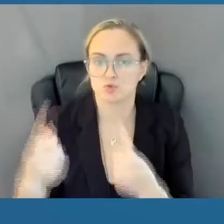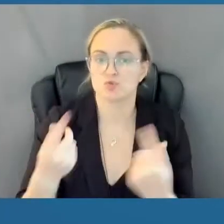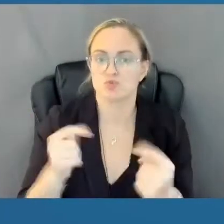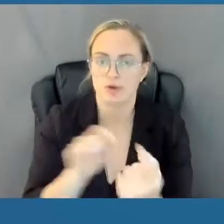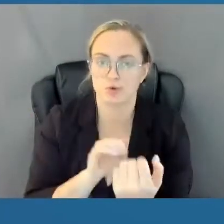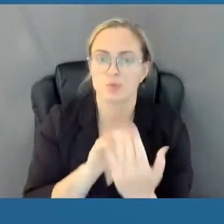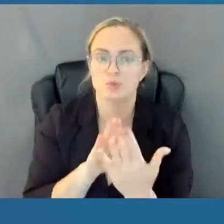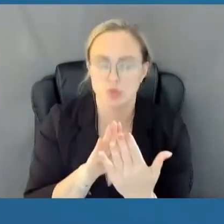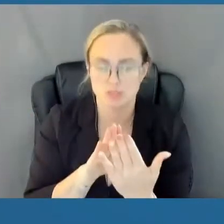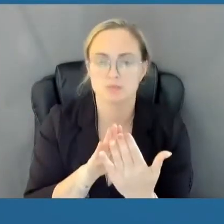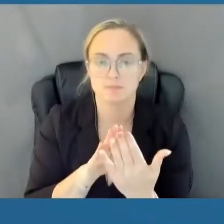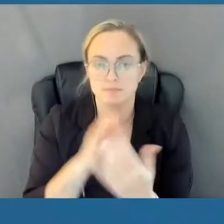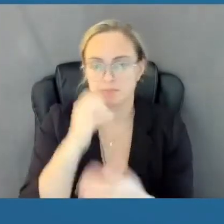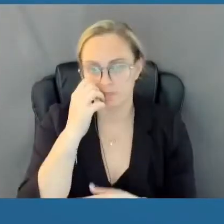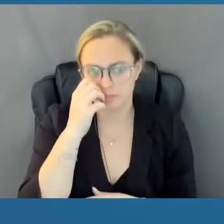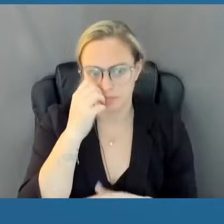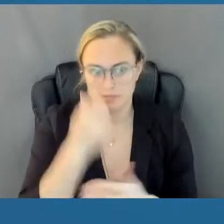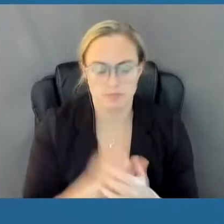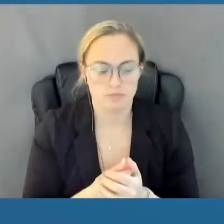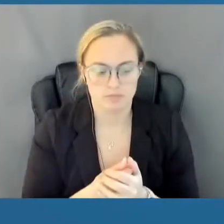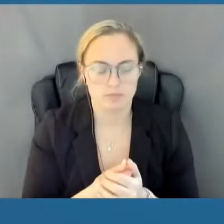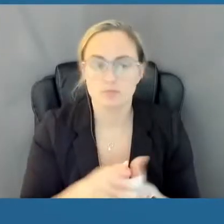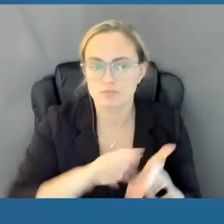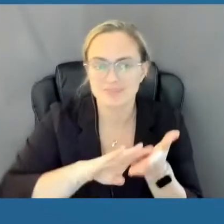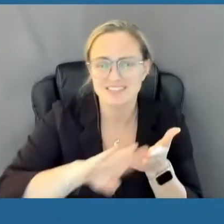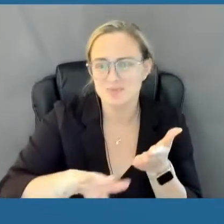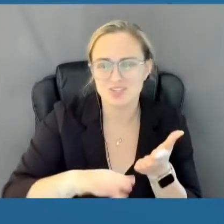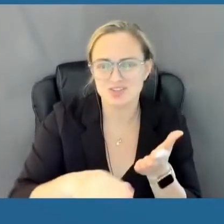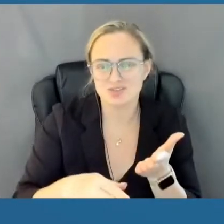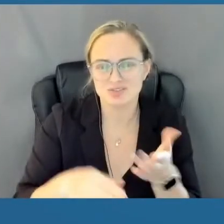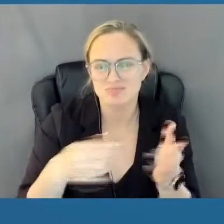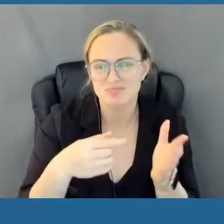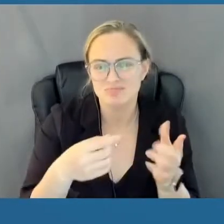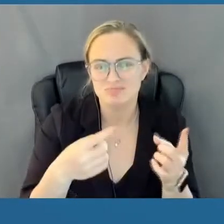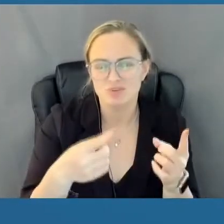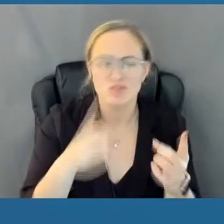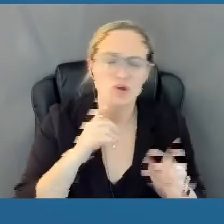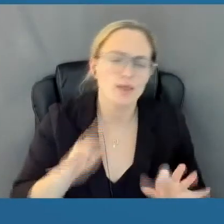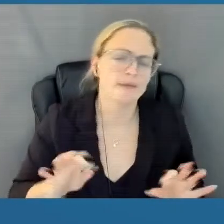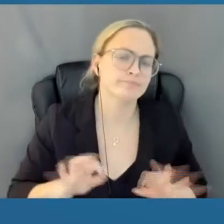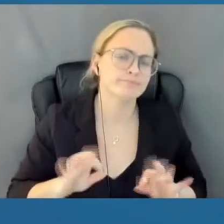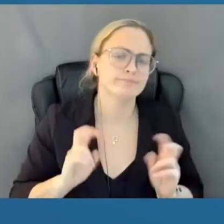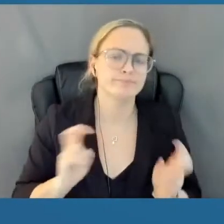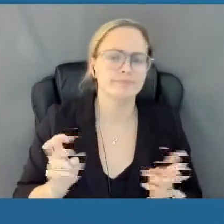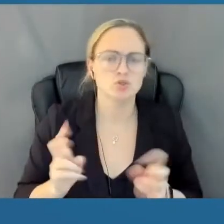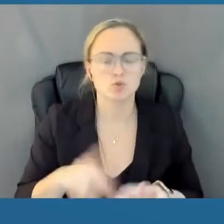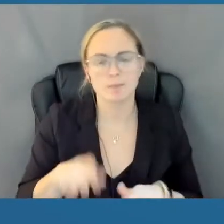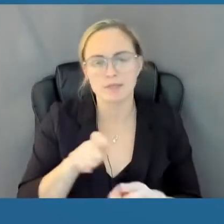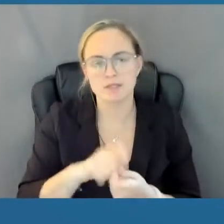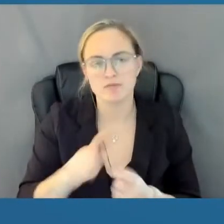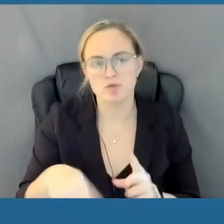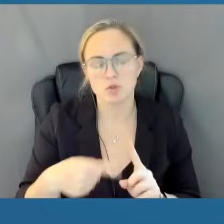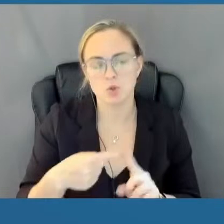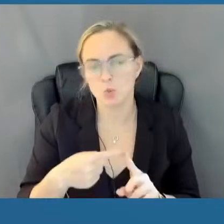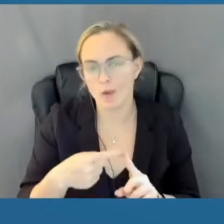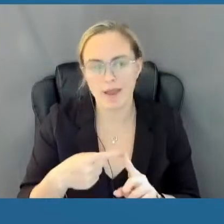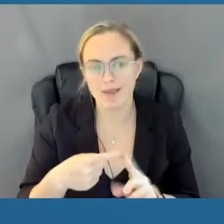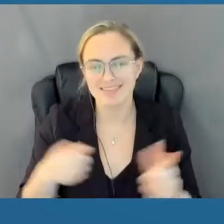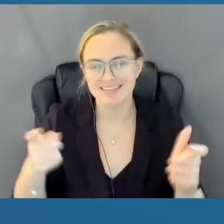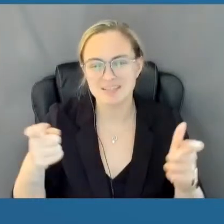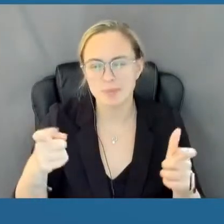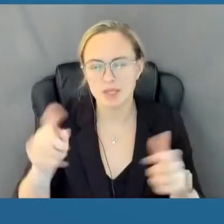the fact that dismissals are often had for minor issues, including in particular when the speedy trial clock has already